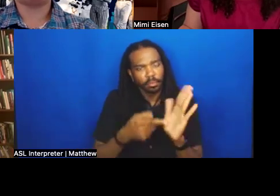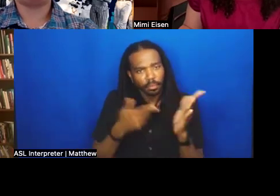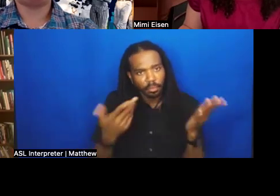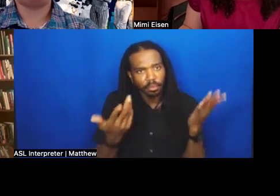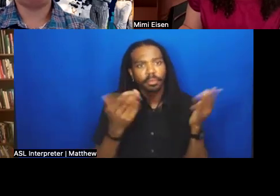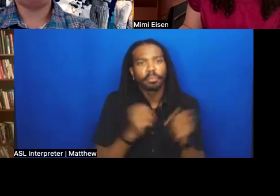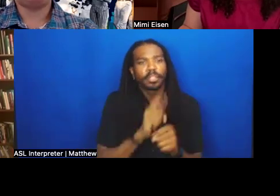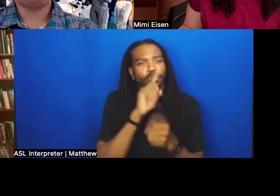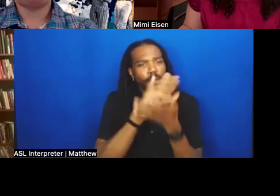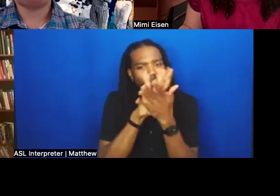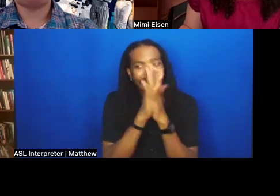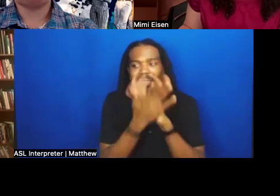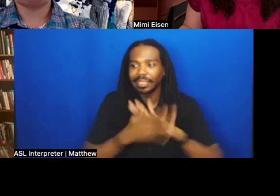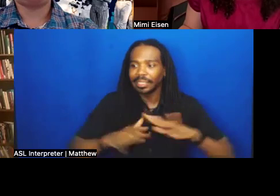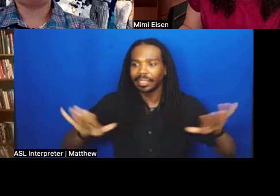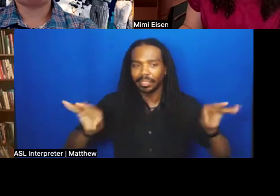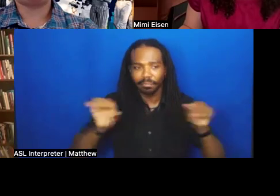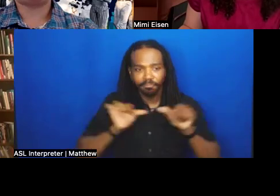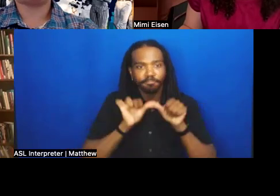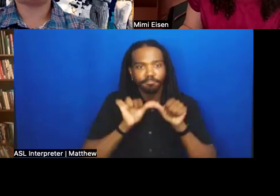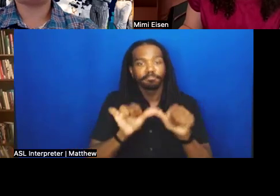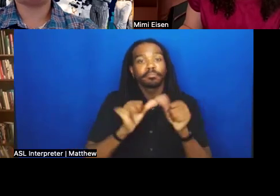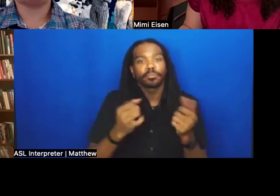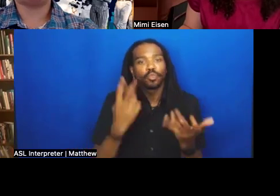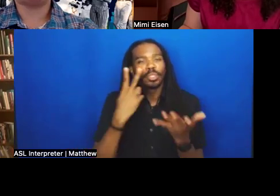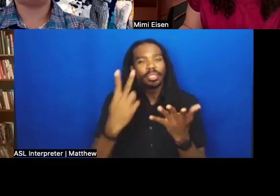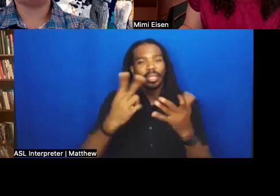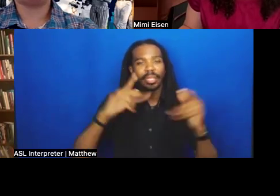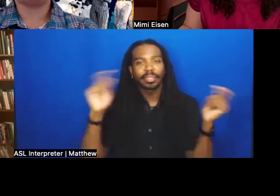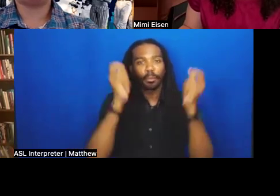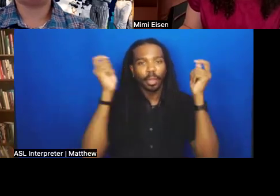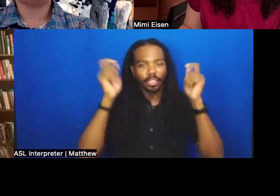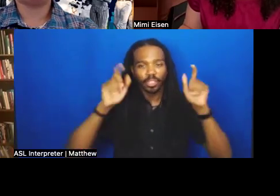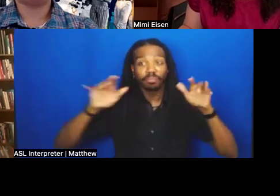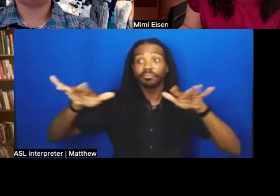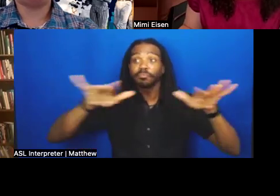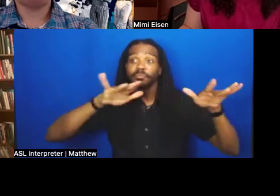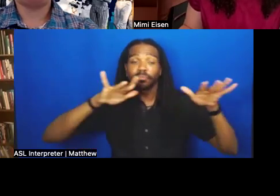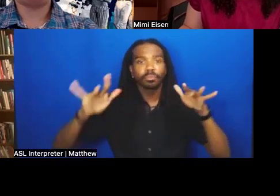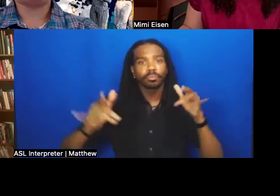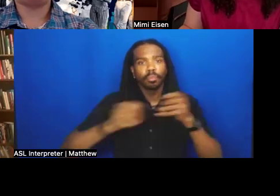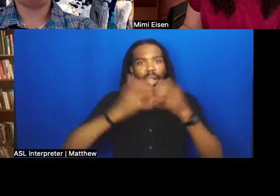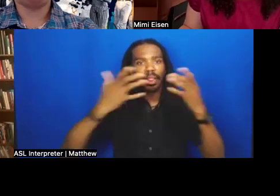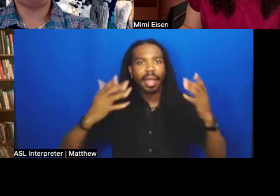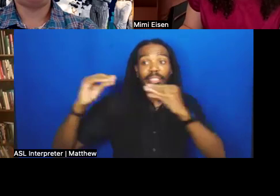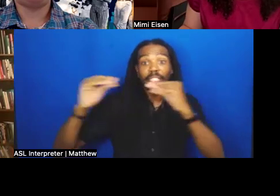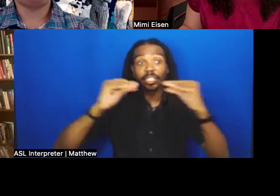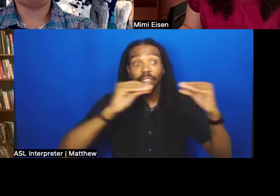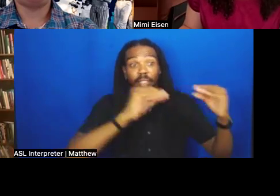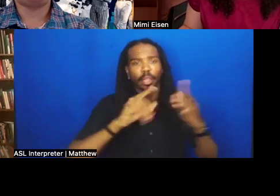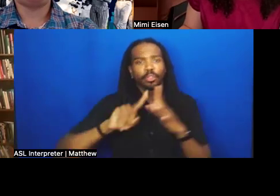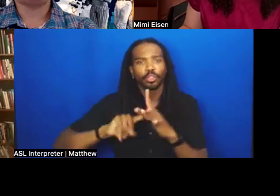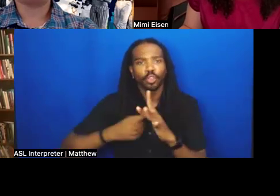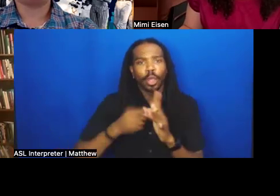so often this celebration across the dominant curriculum around, building the country from east to west and